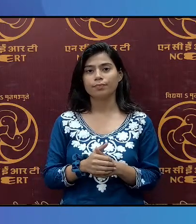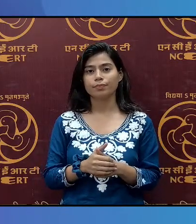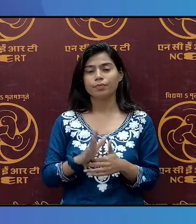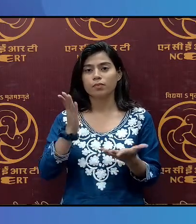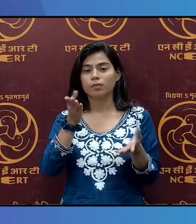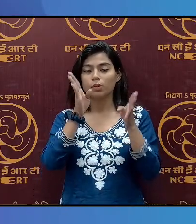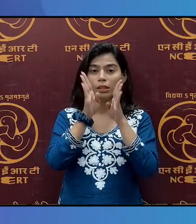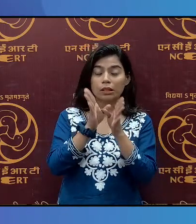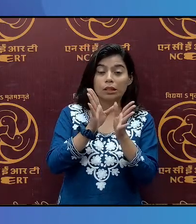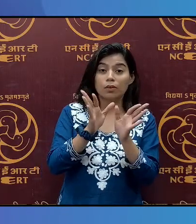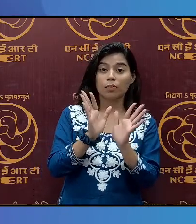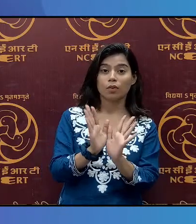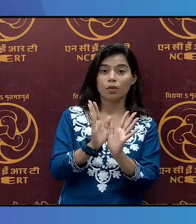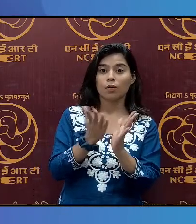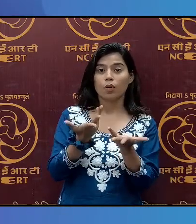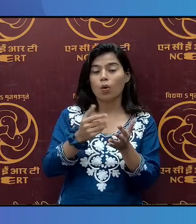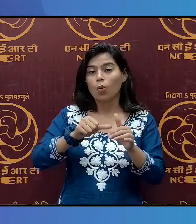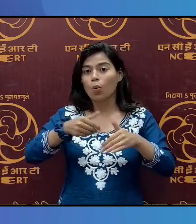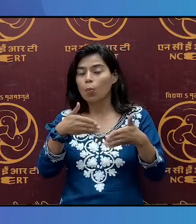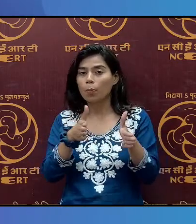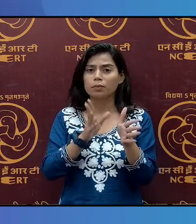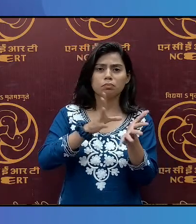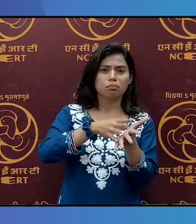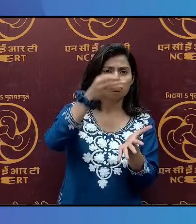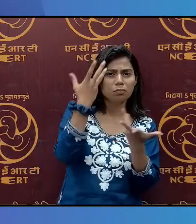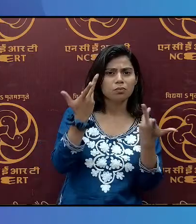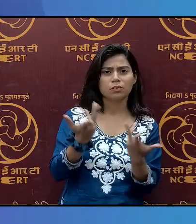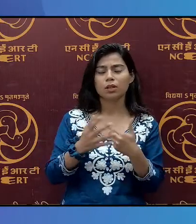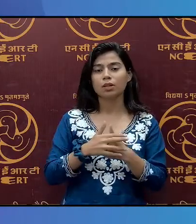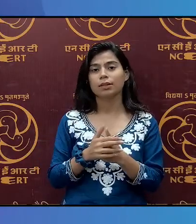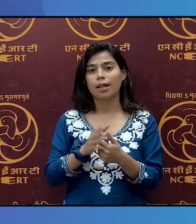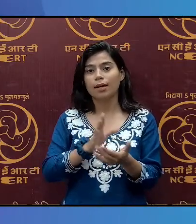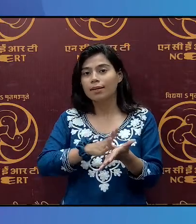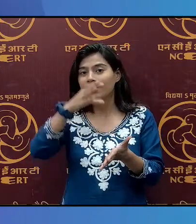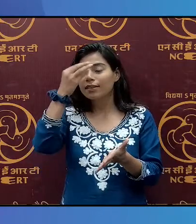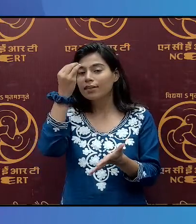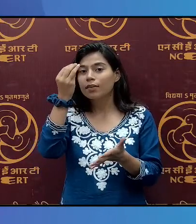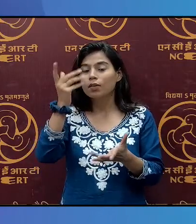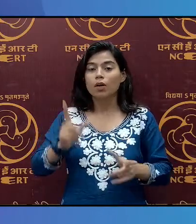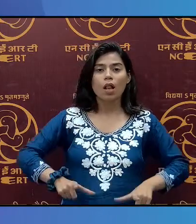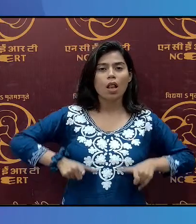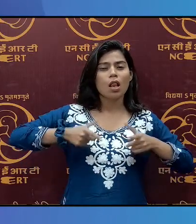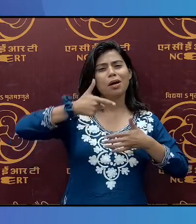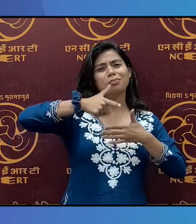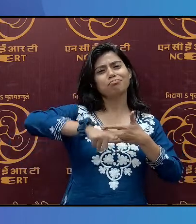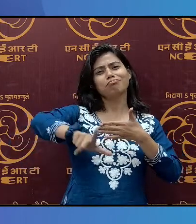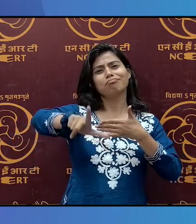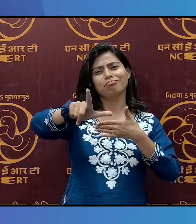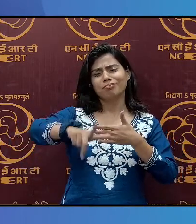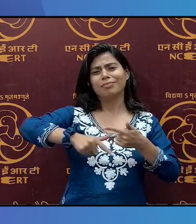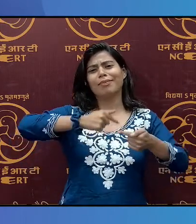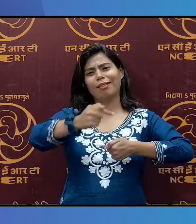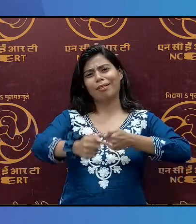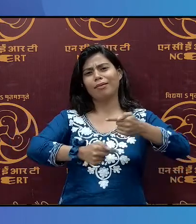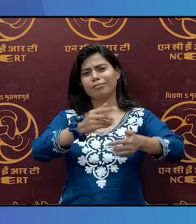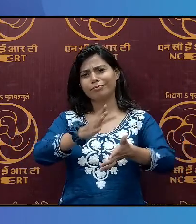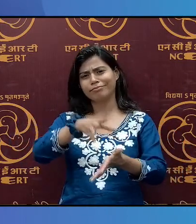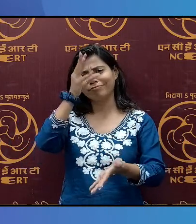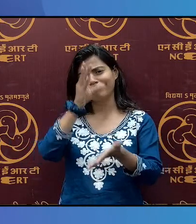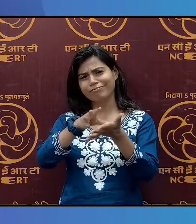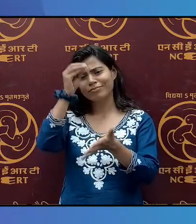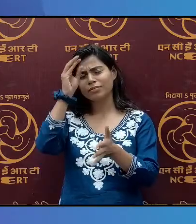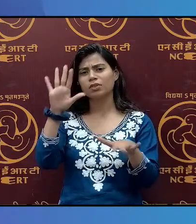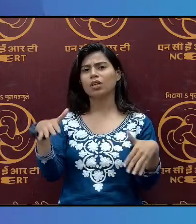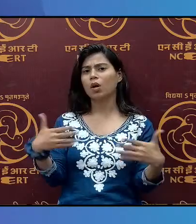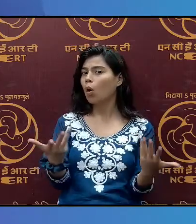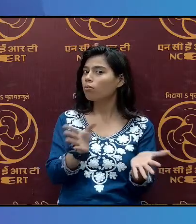keep on learning till we go to the tomb. So that means learning is a lifelong continuous process. And what